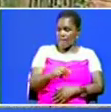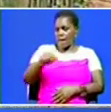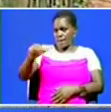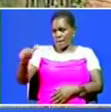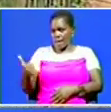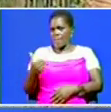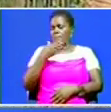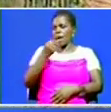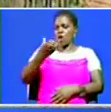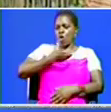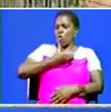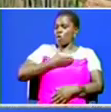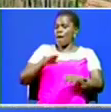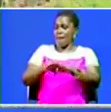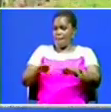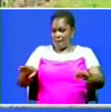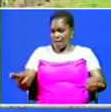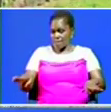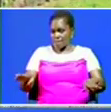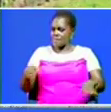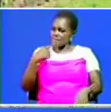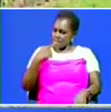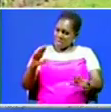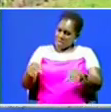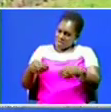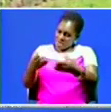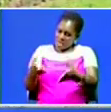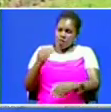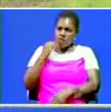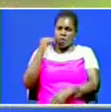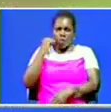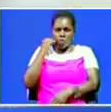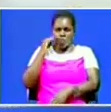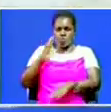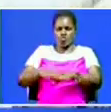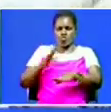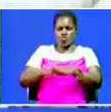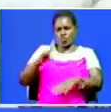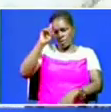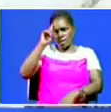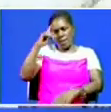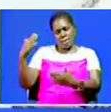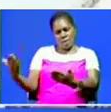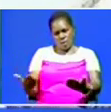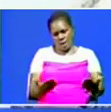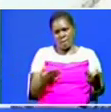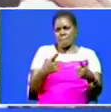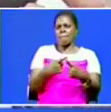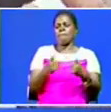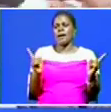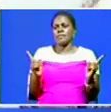Tunoi, the owner of the piece of land, further says he offered them refuge out of goodwill. Ndio nimewakaribisha hawa,